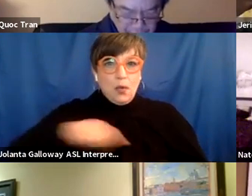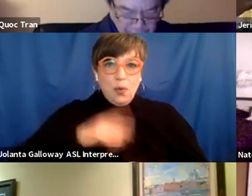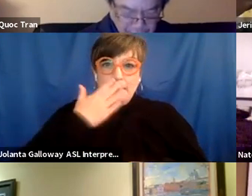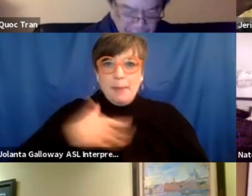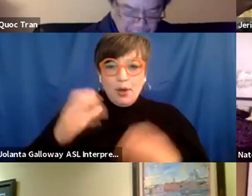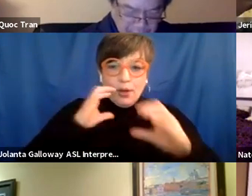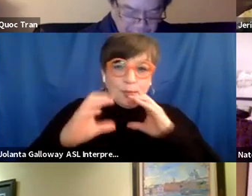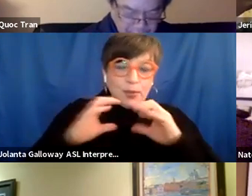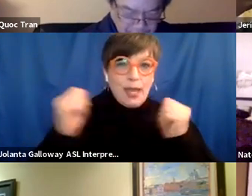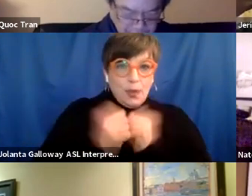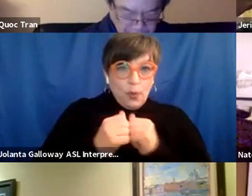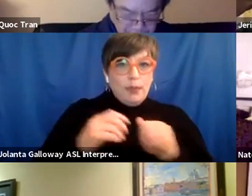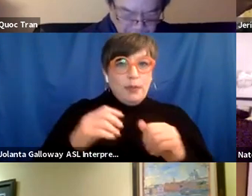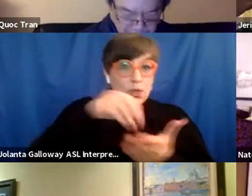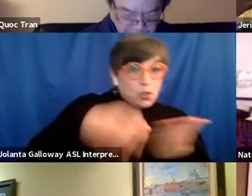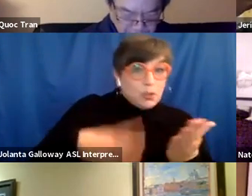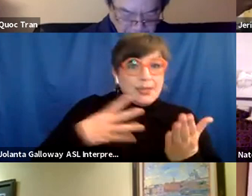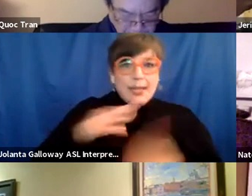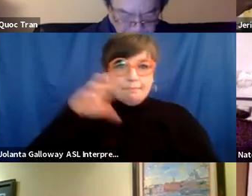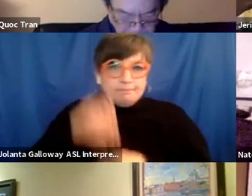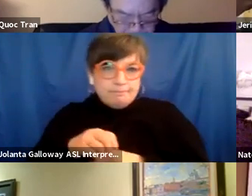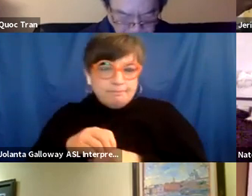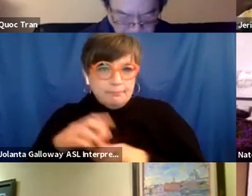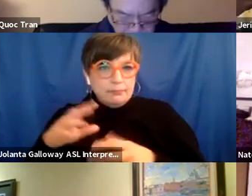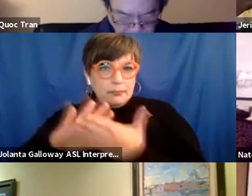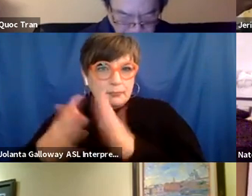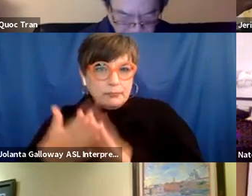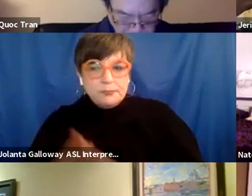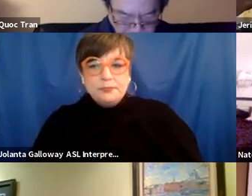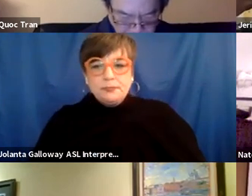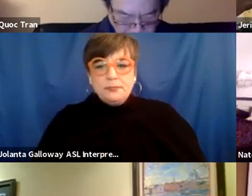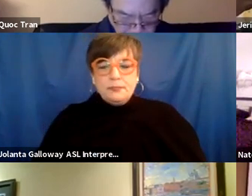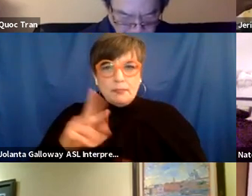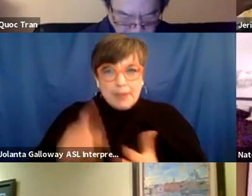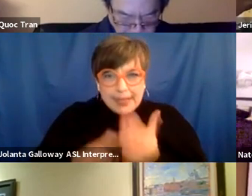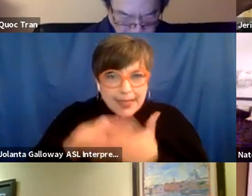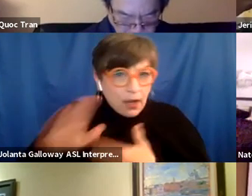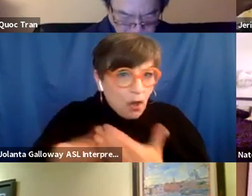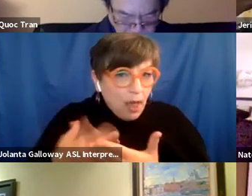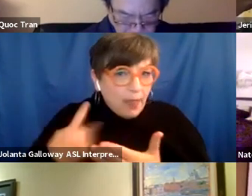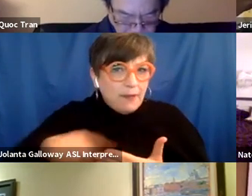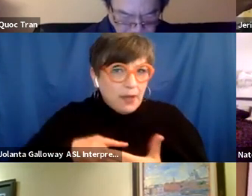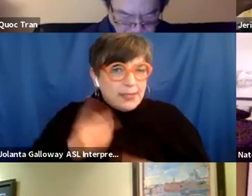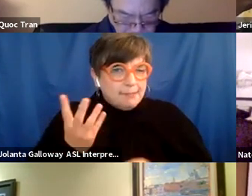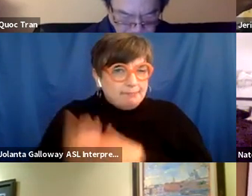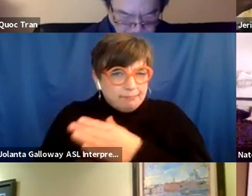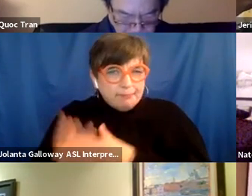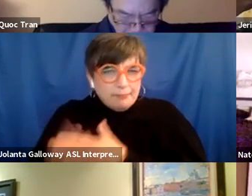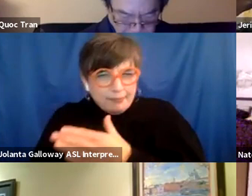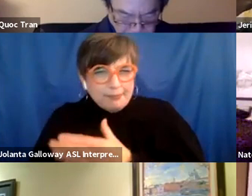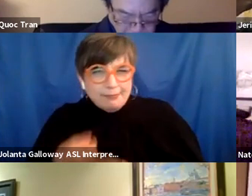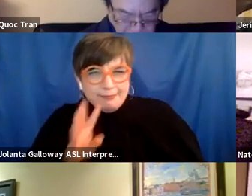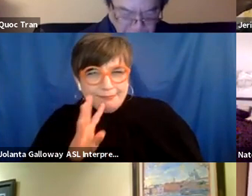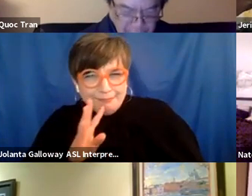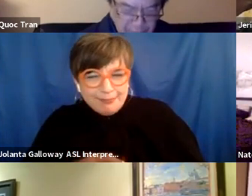our overall community. It will take all of us to ensure we're able to return to school for the richness of